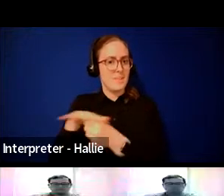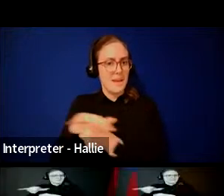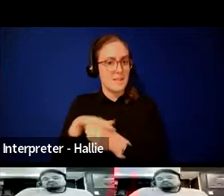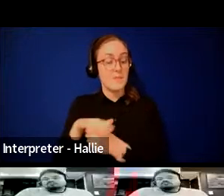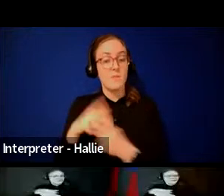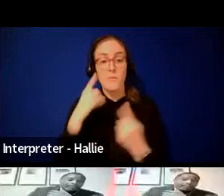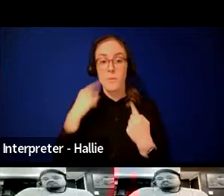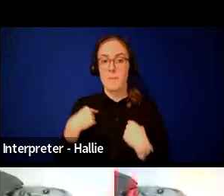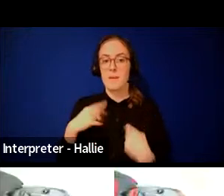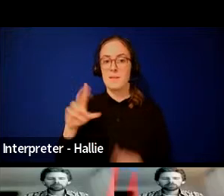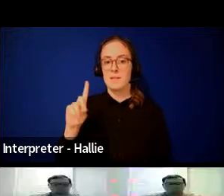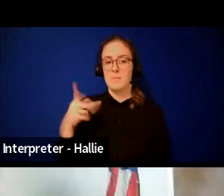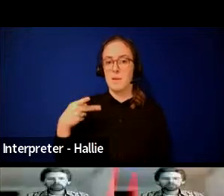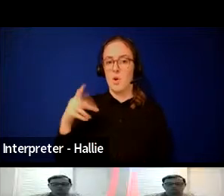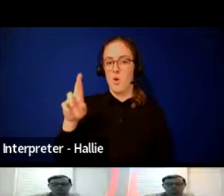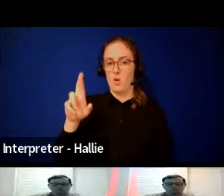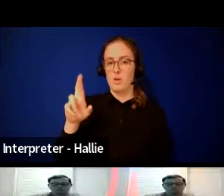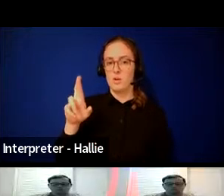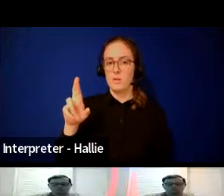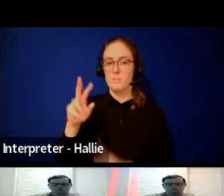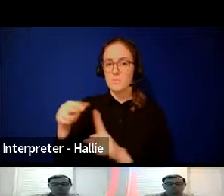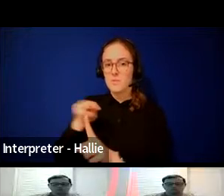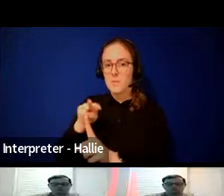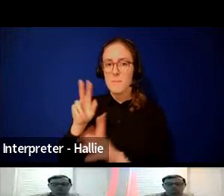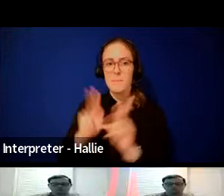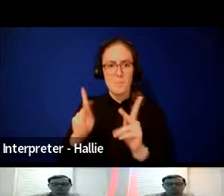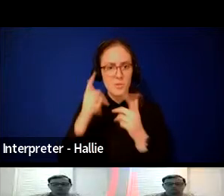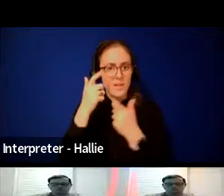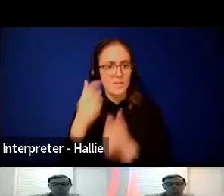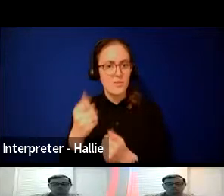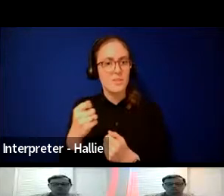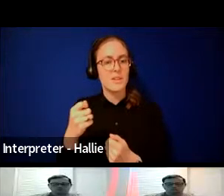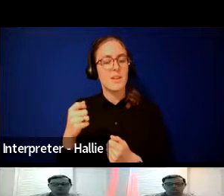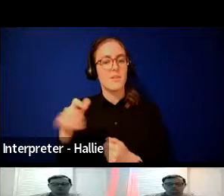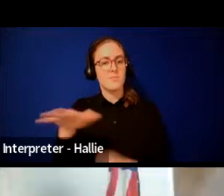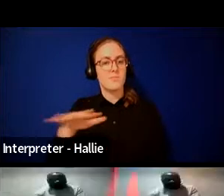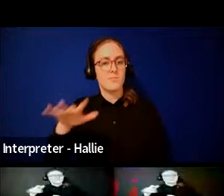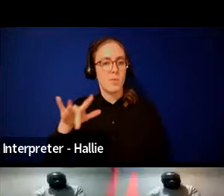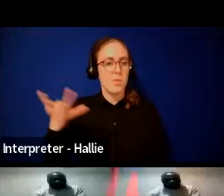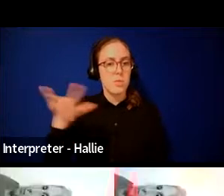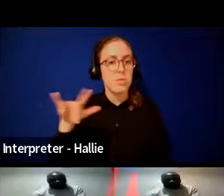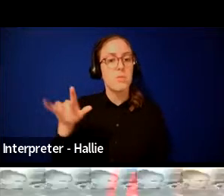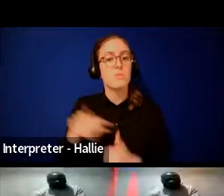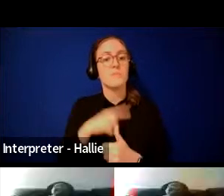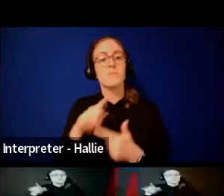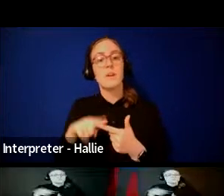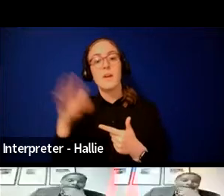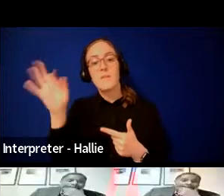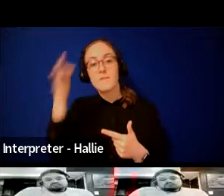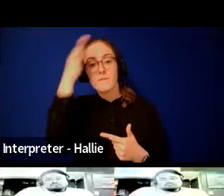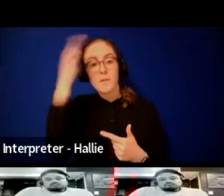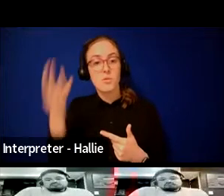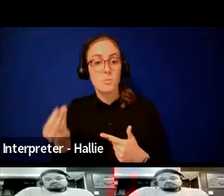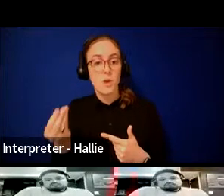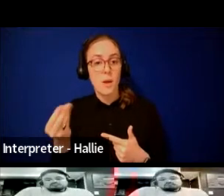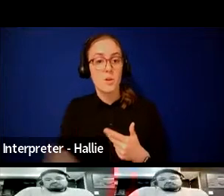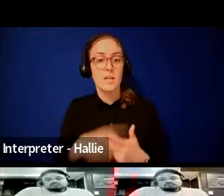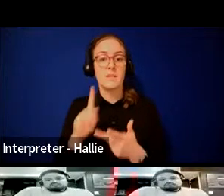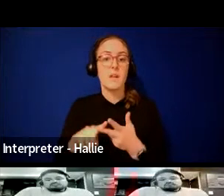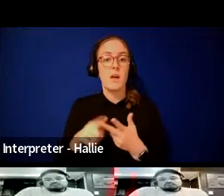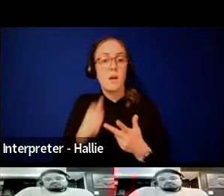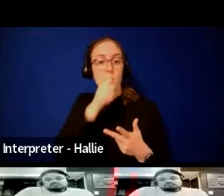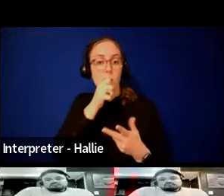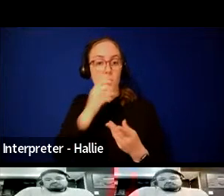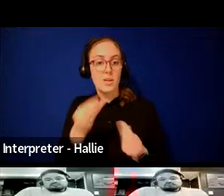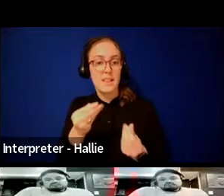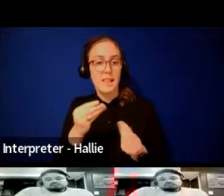perspective, now folks are interested in vacant lots. They're interested in federal properties. They're interested in converting, private land to use